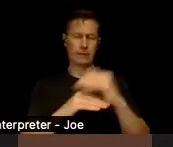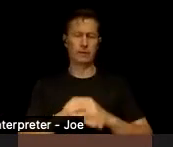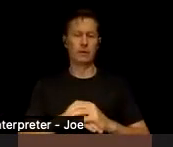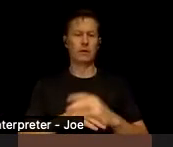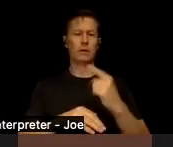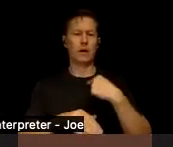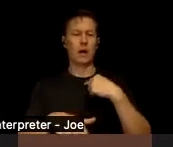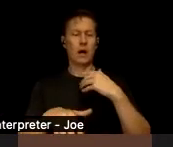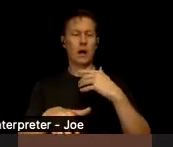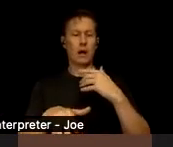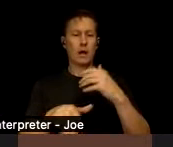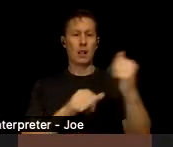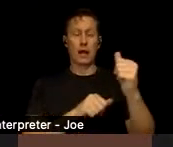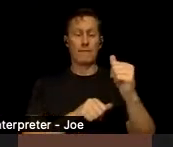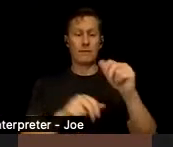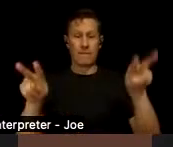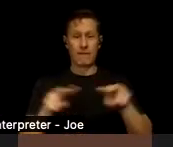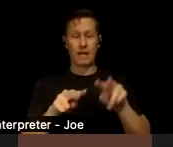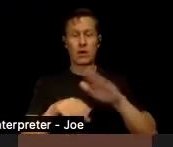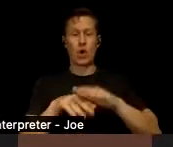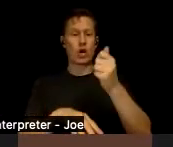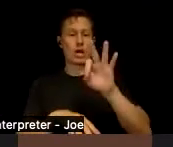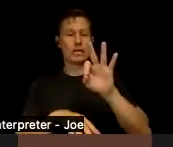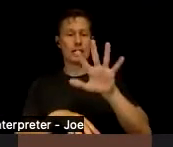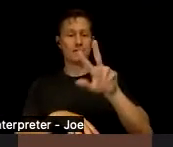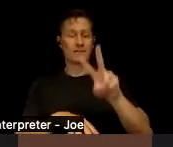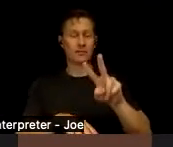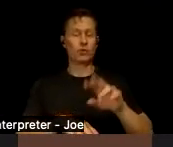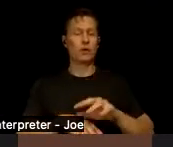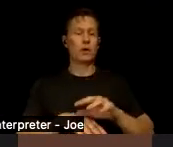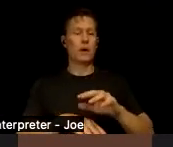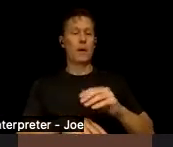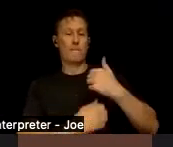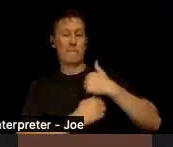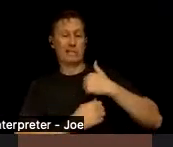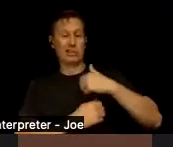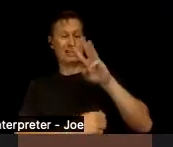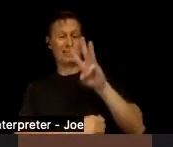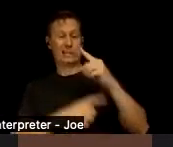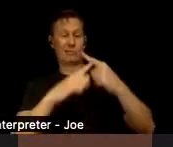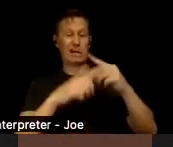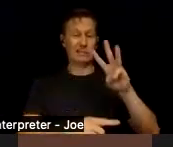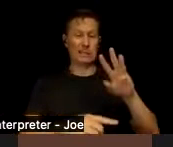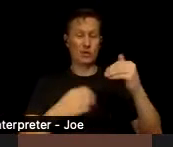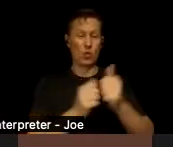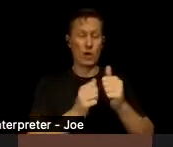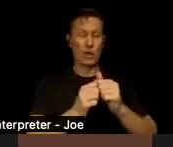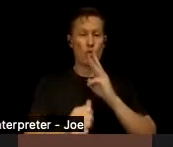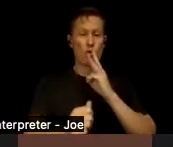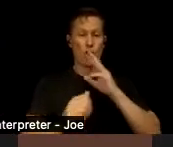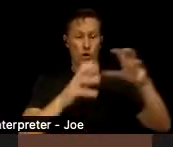Valley on a 1952 military 6x6 that had a water tank on it. And it was quite the